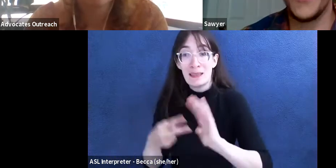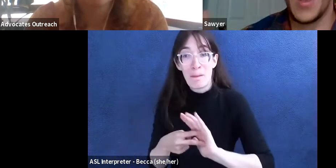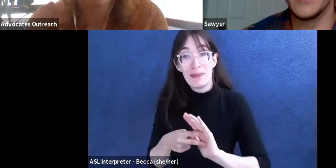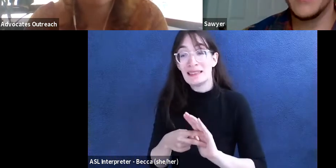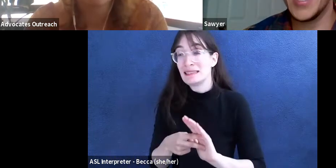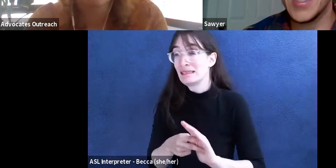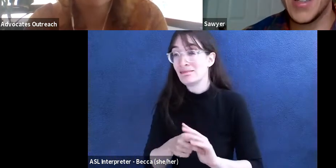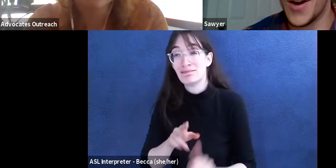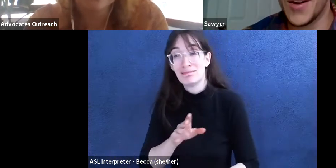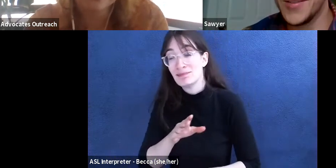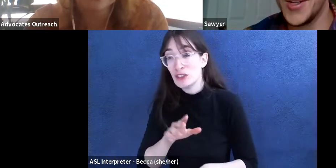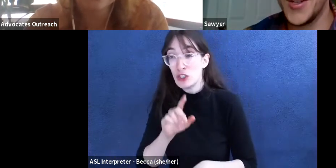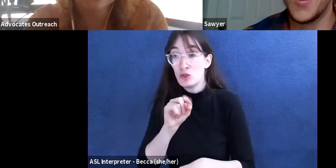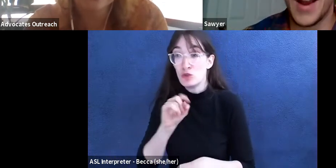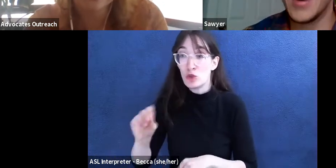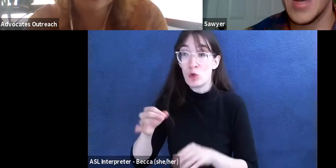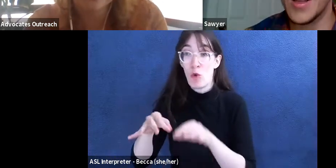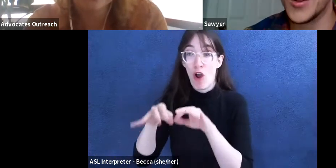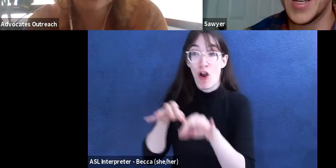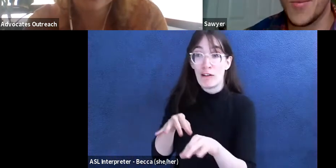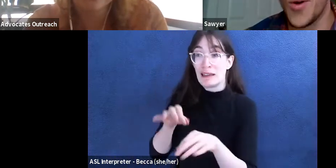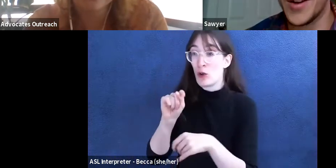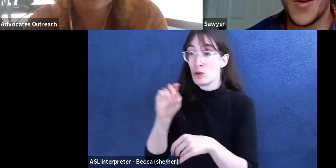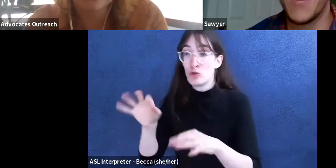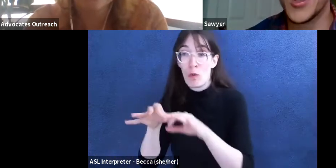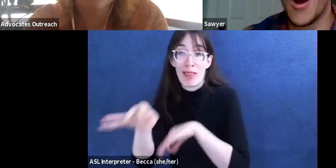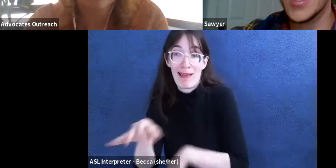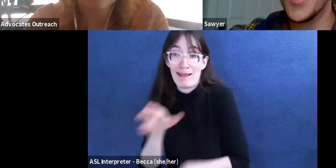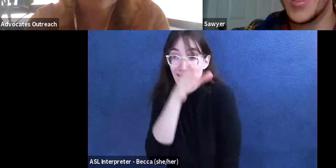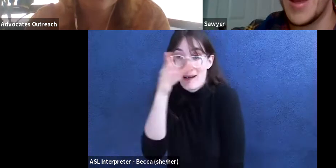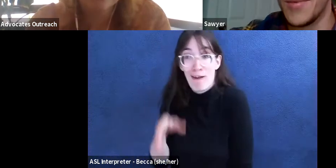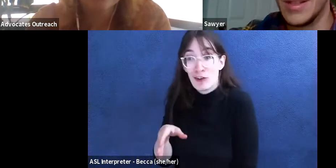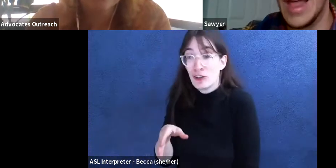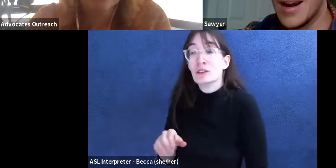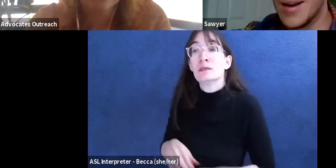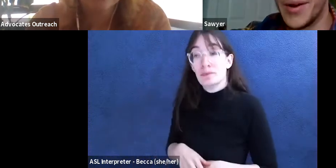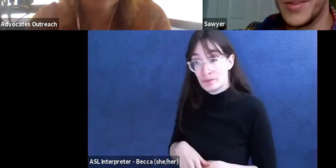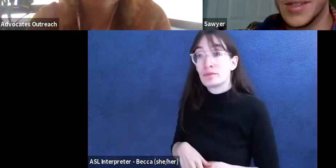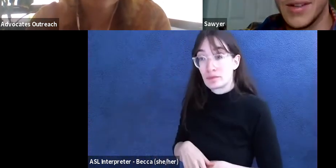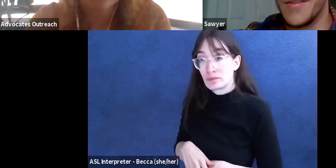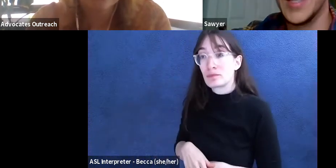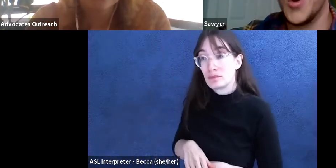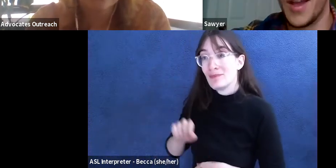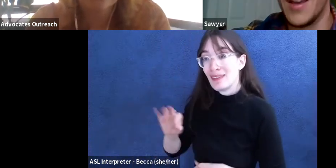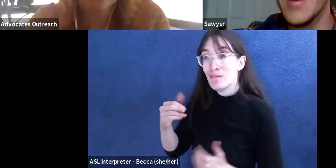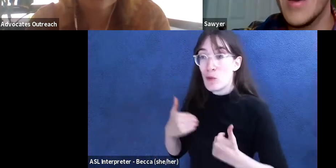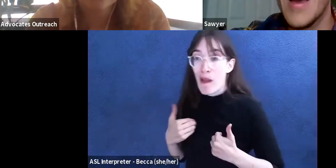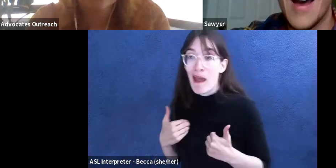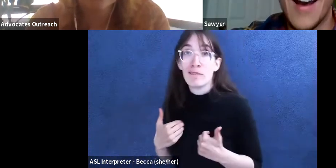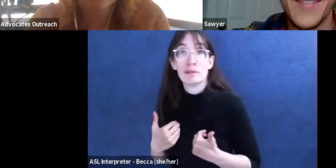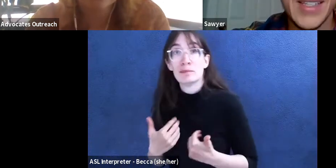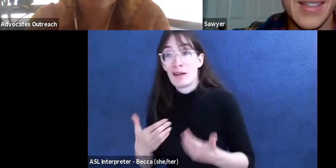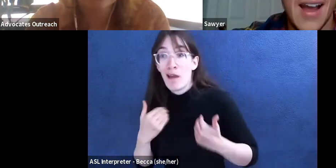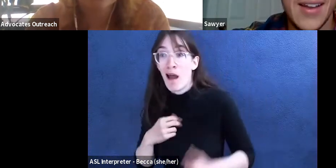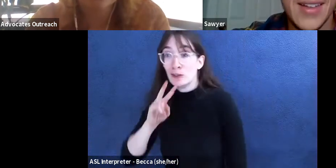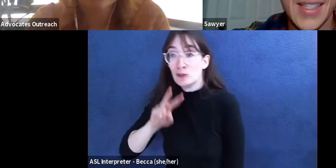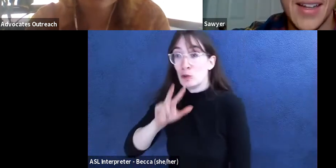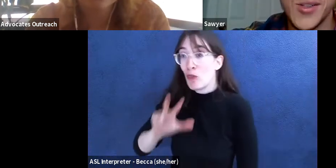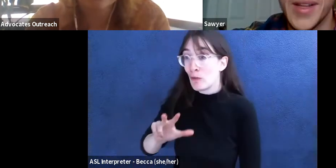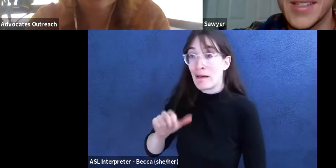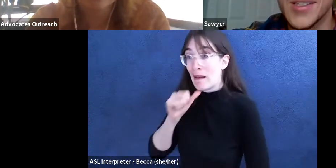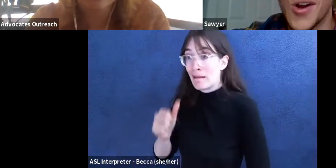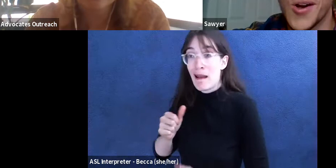and is helpful. But of course, like all of this is like sample language. So feel free to